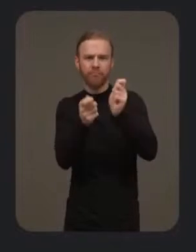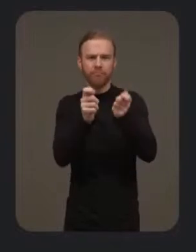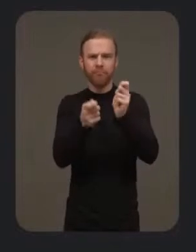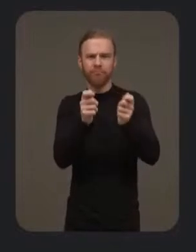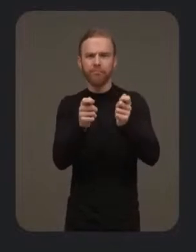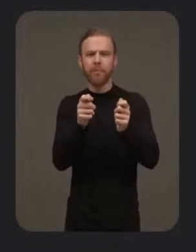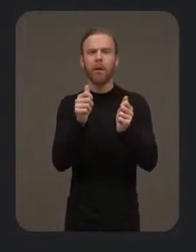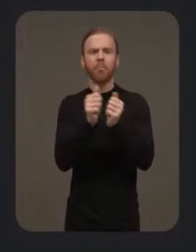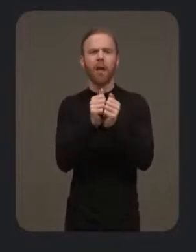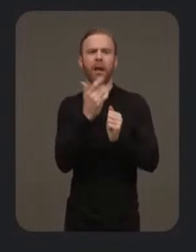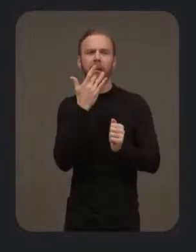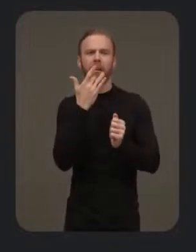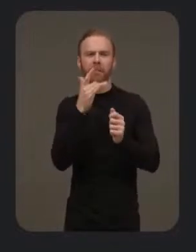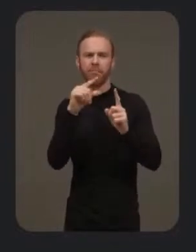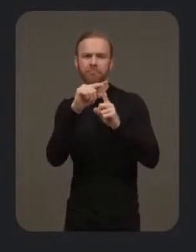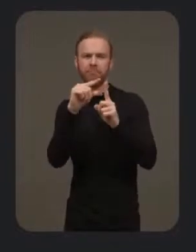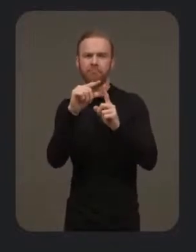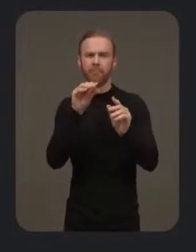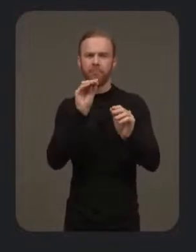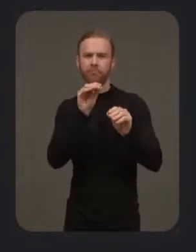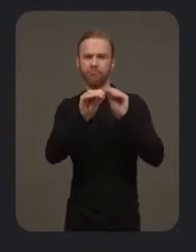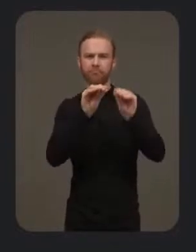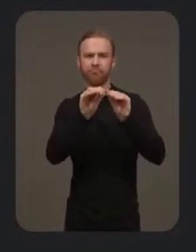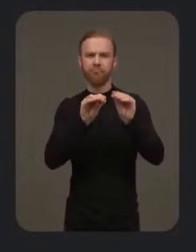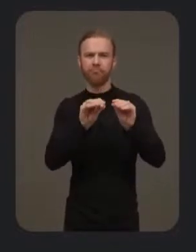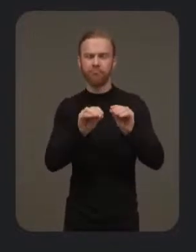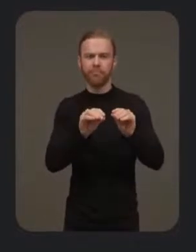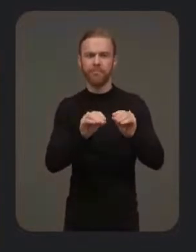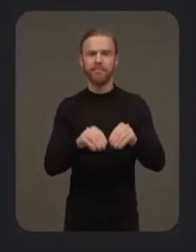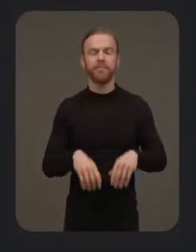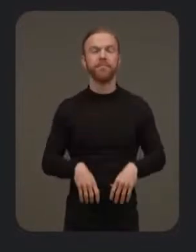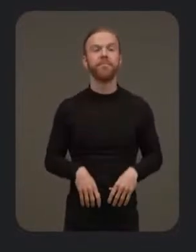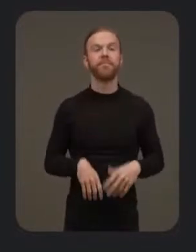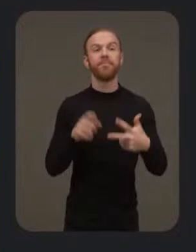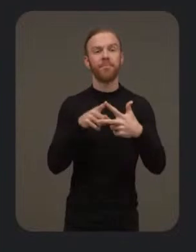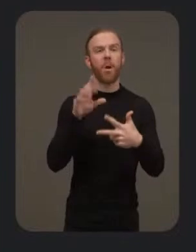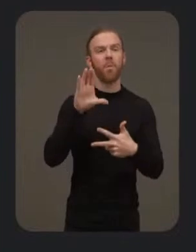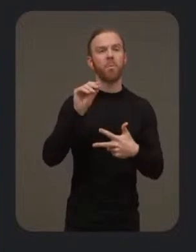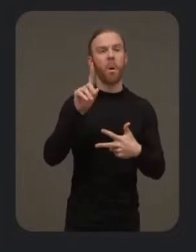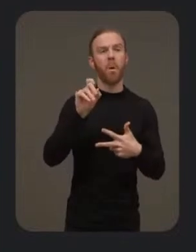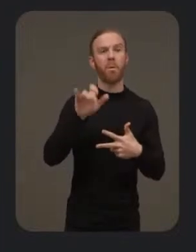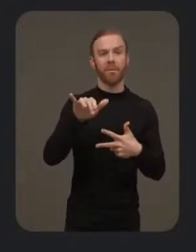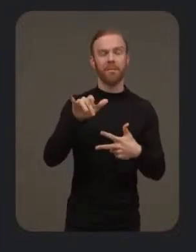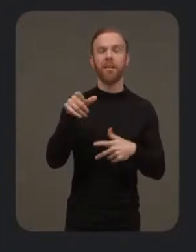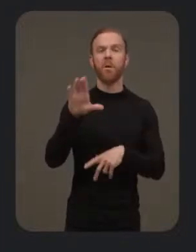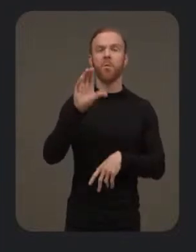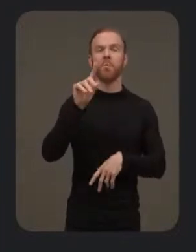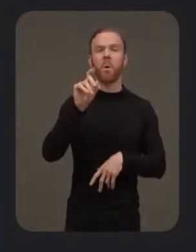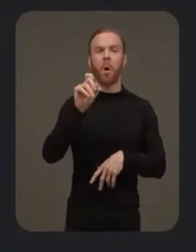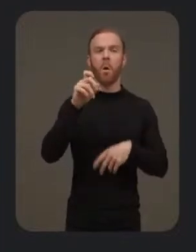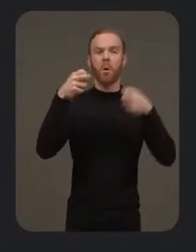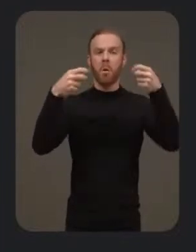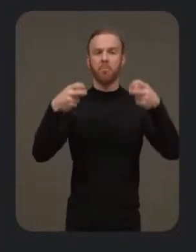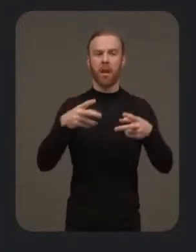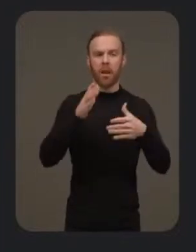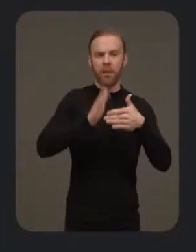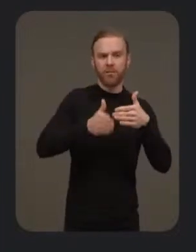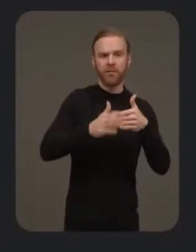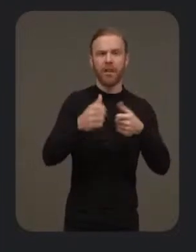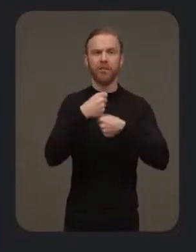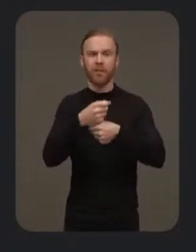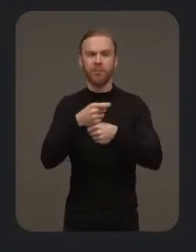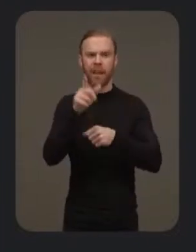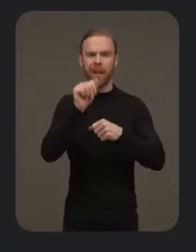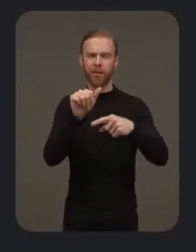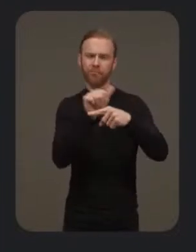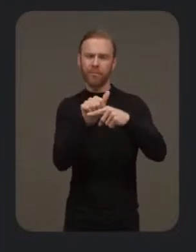and customization from text inputs. Cody, for code completion and generation,